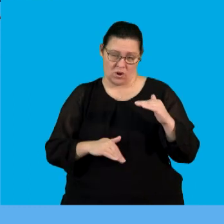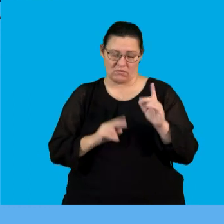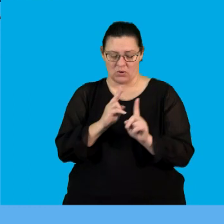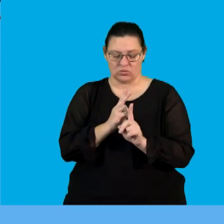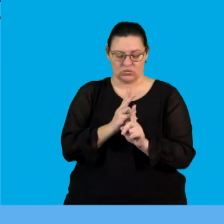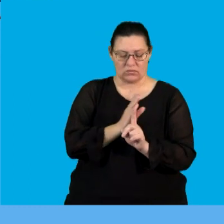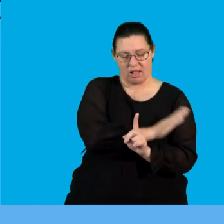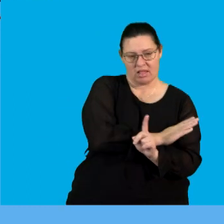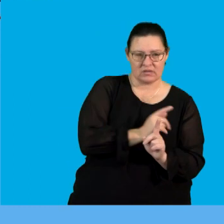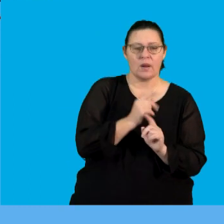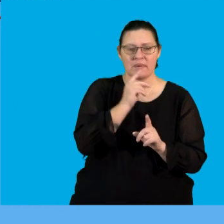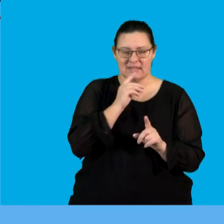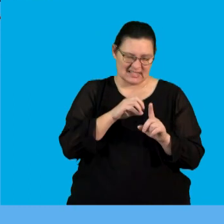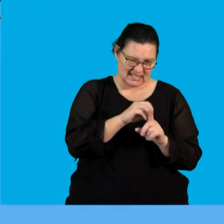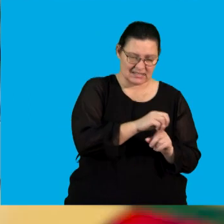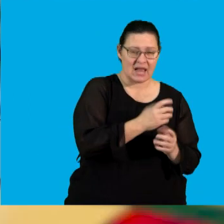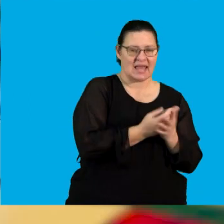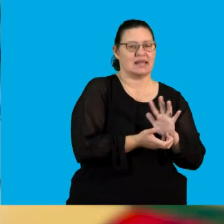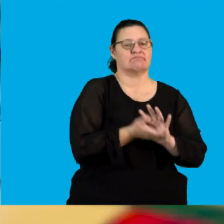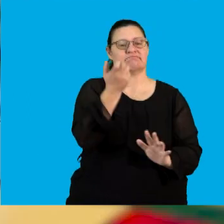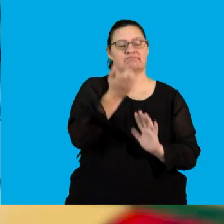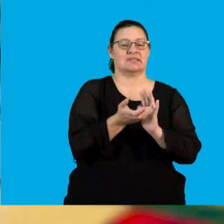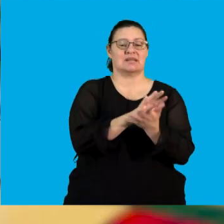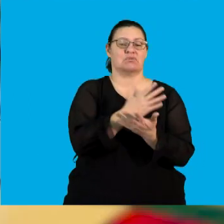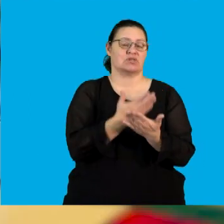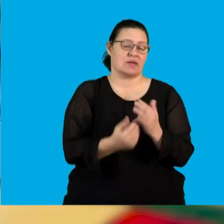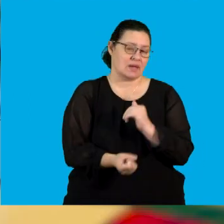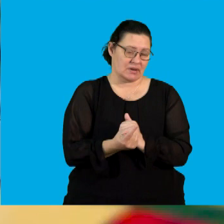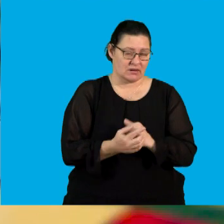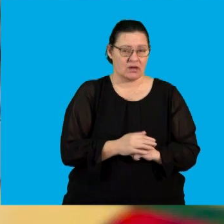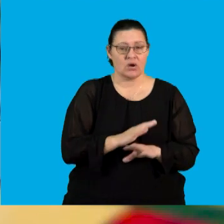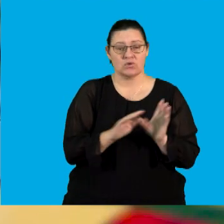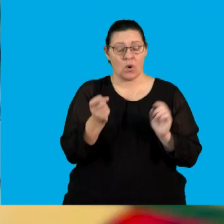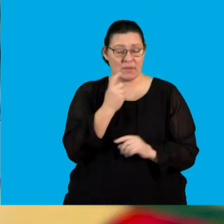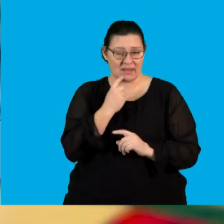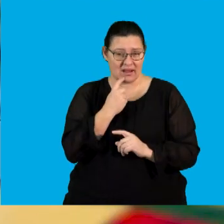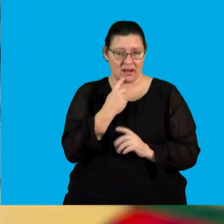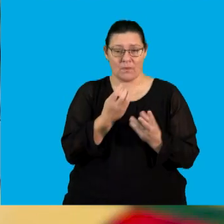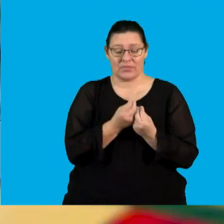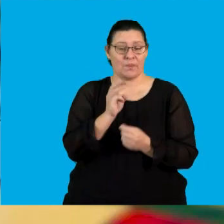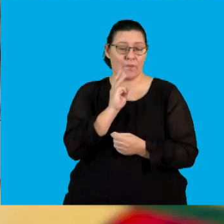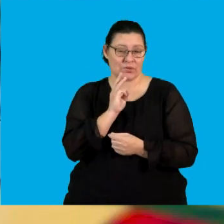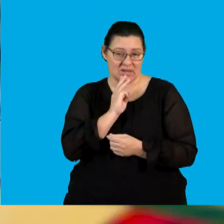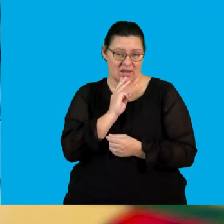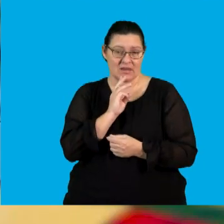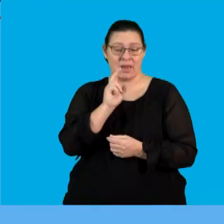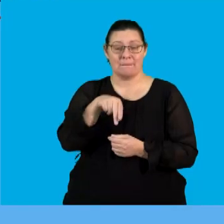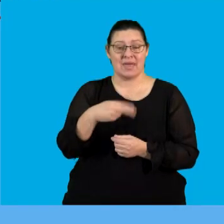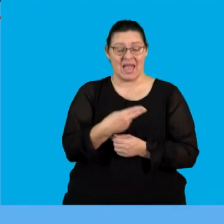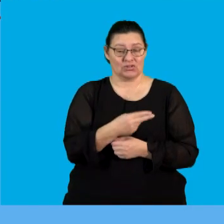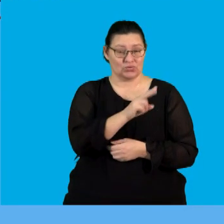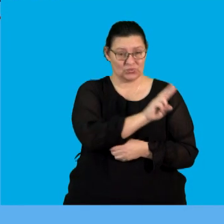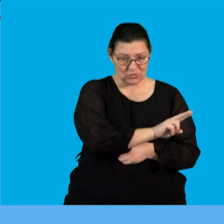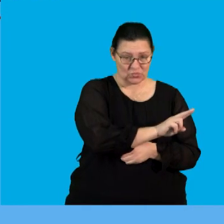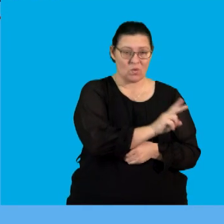any material and even flesh. So it can cause damage. So the non-metal oxides, when they are reacting with water and their pH